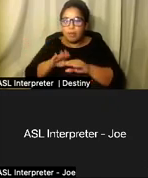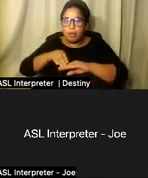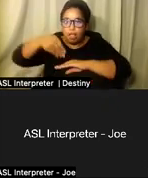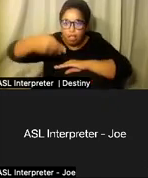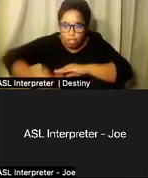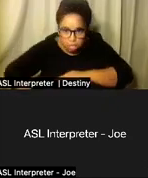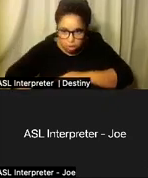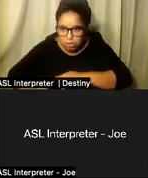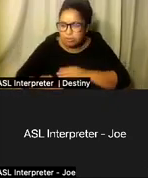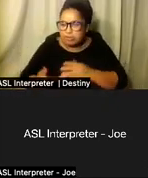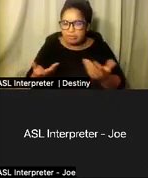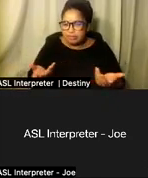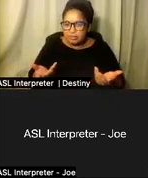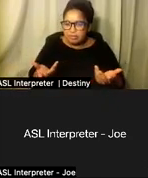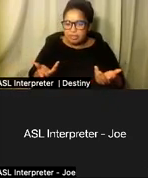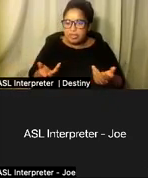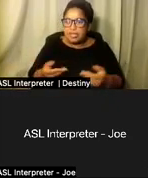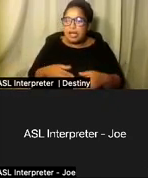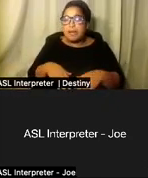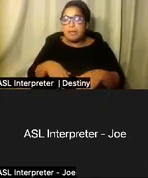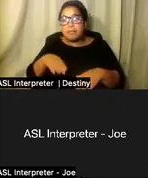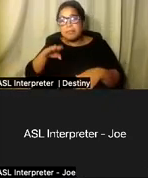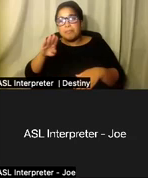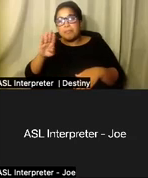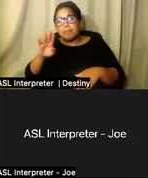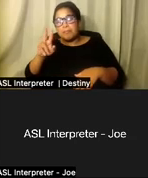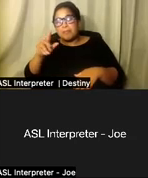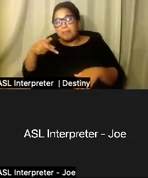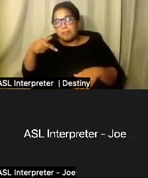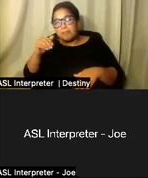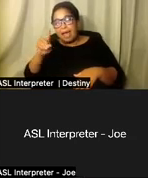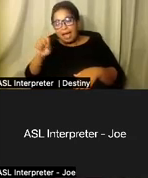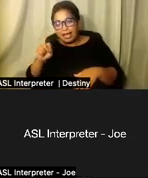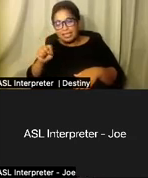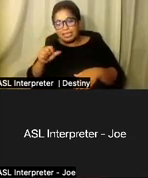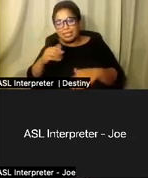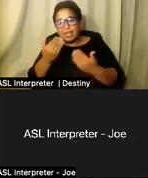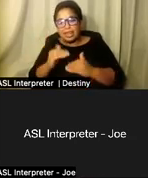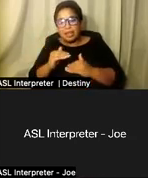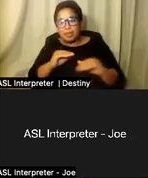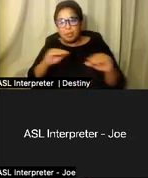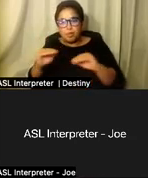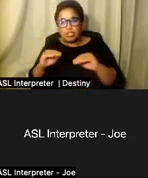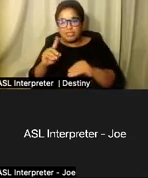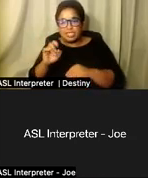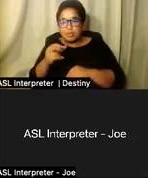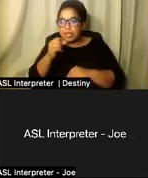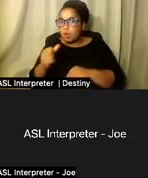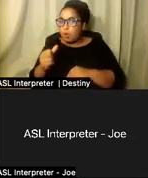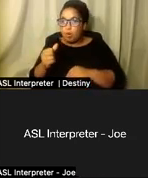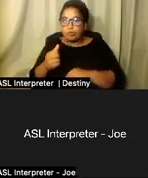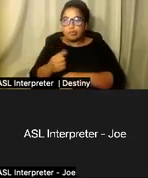earthquake. Friction pads can help limit the motion of dishes during shaking, but they're not going to stop your entertainment center from falling